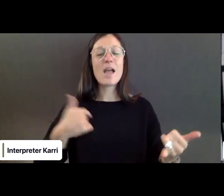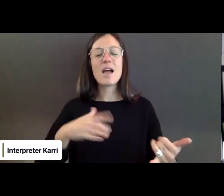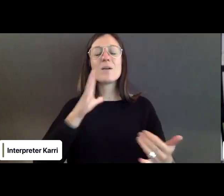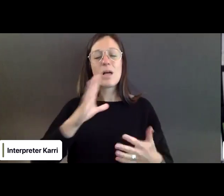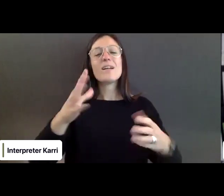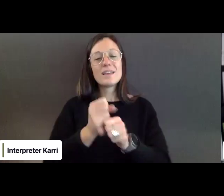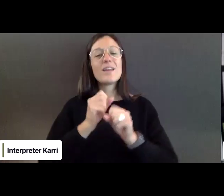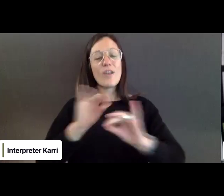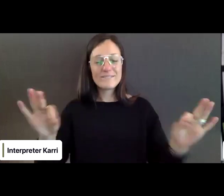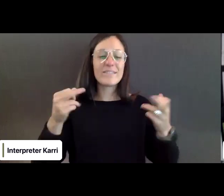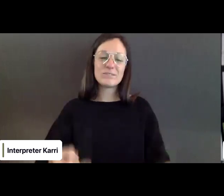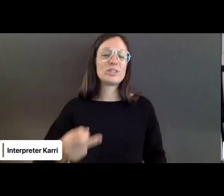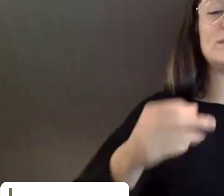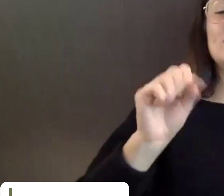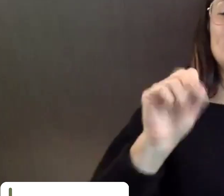freaking screen.